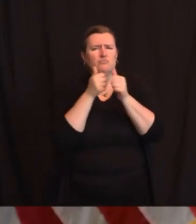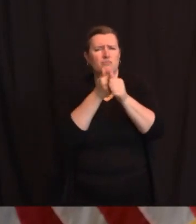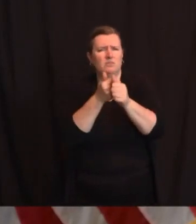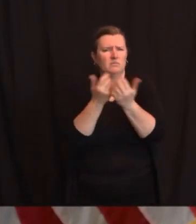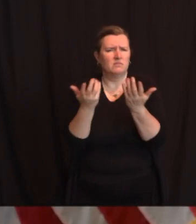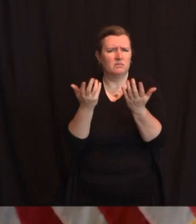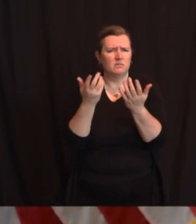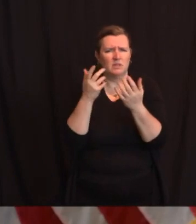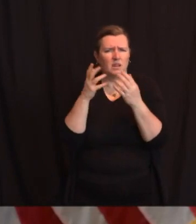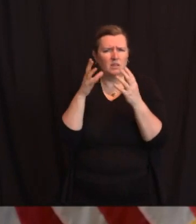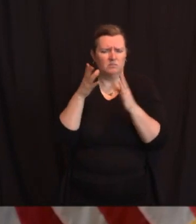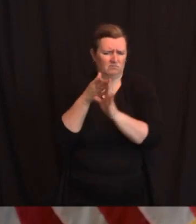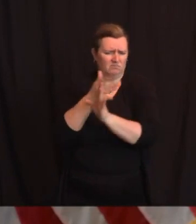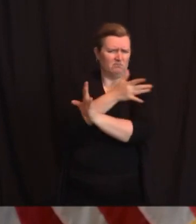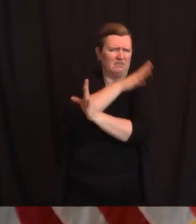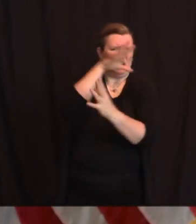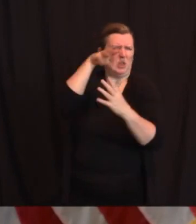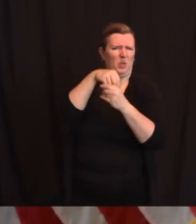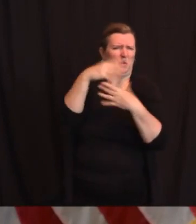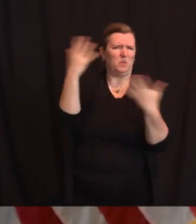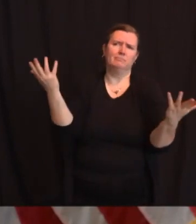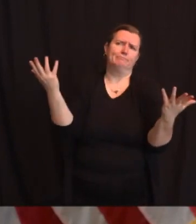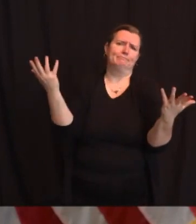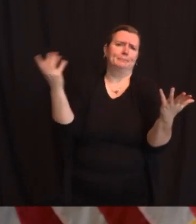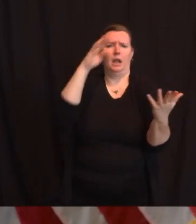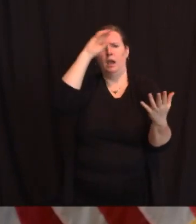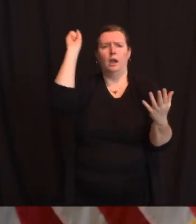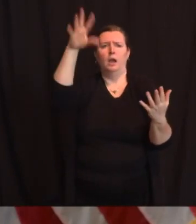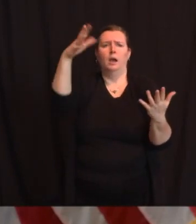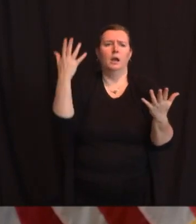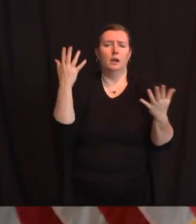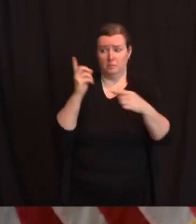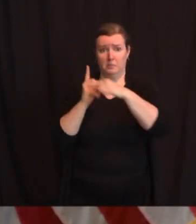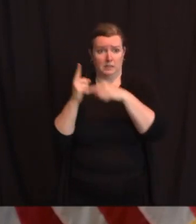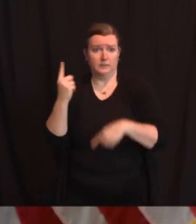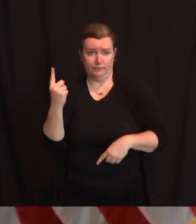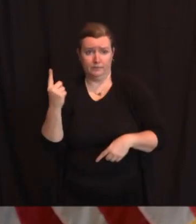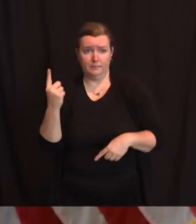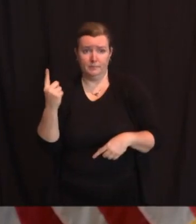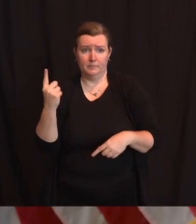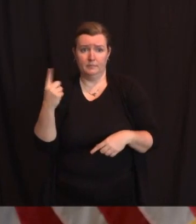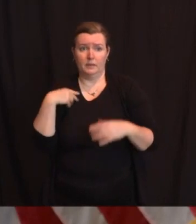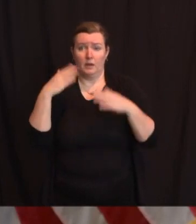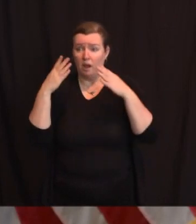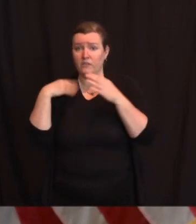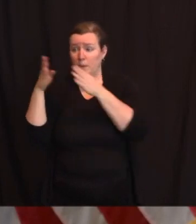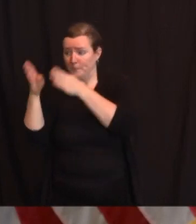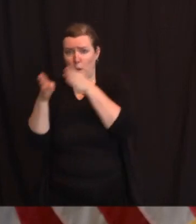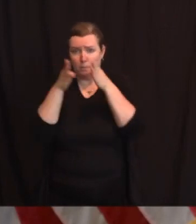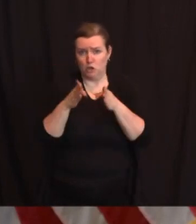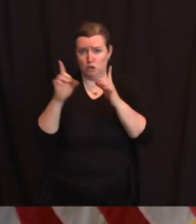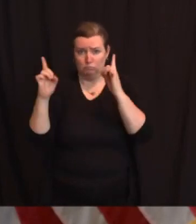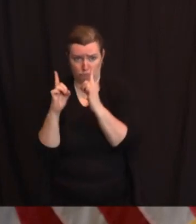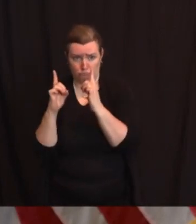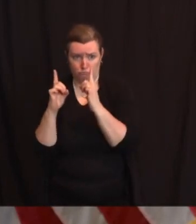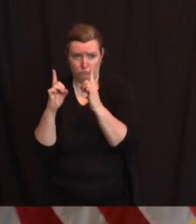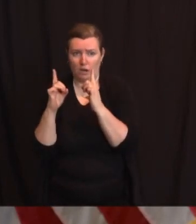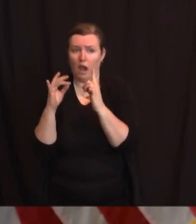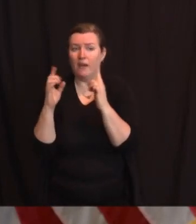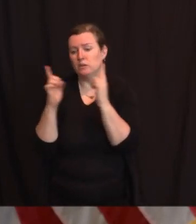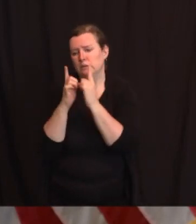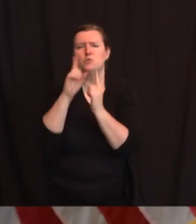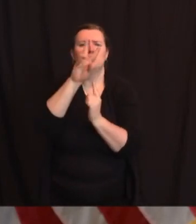it you have to have person-to-person contact within a certain 2 feet without a mask?